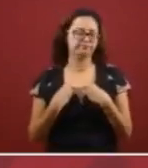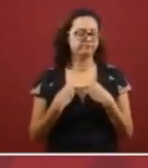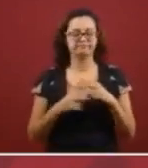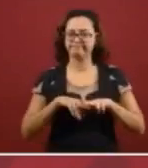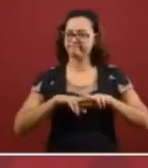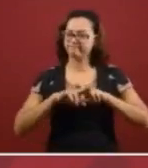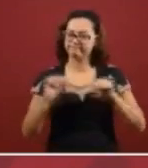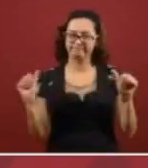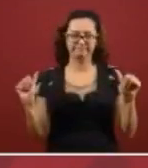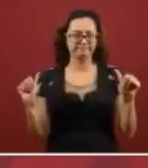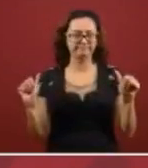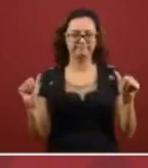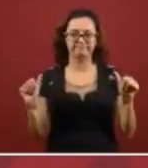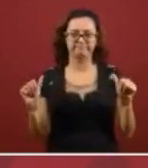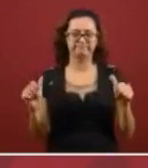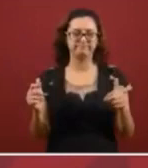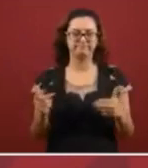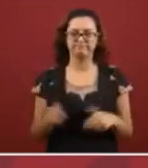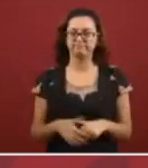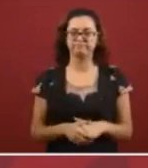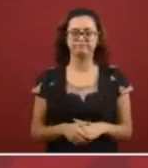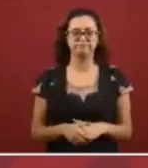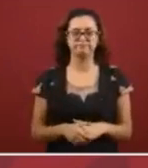that is against life,